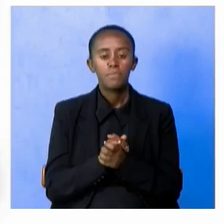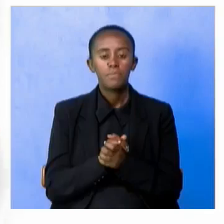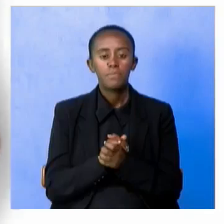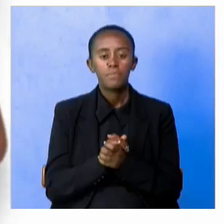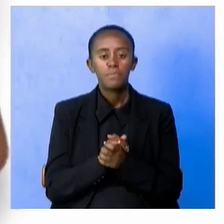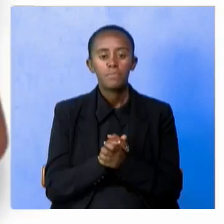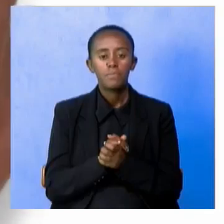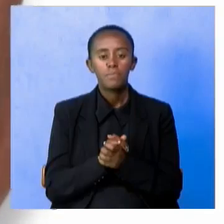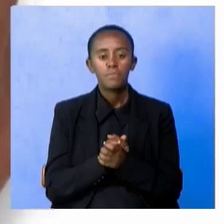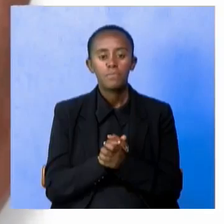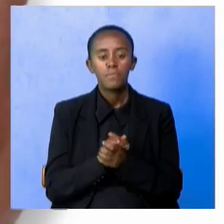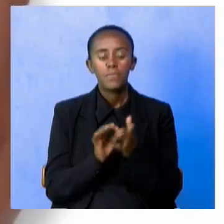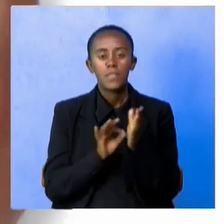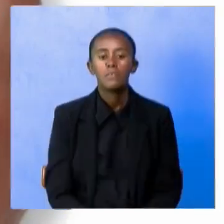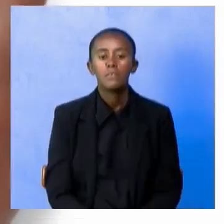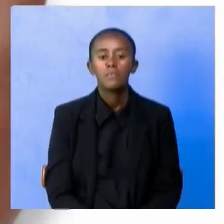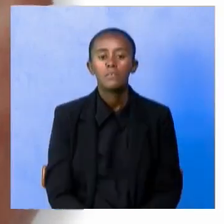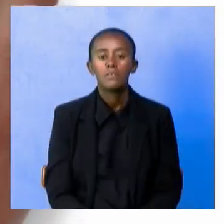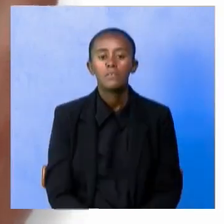Number 4,